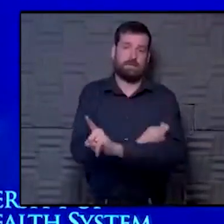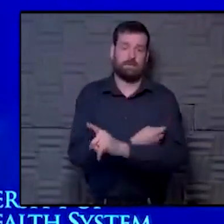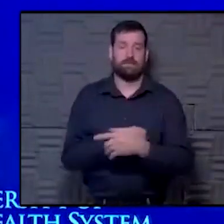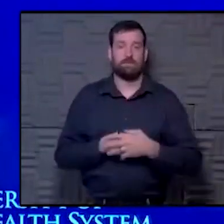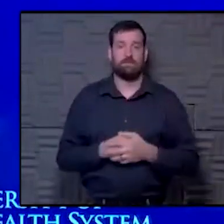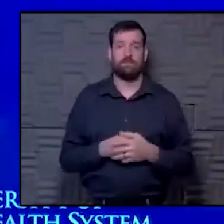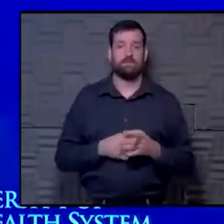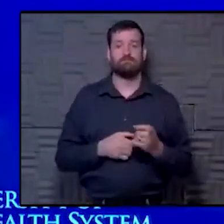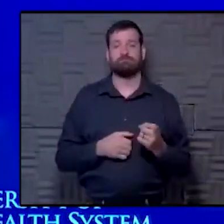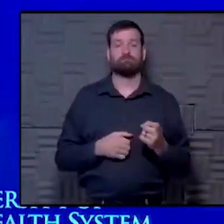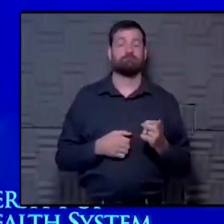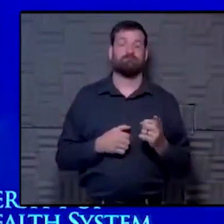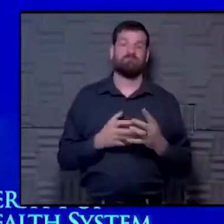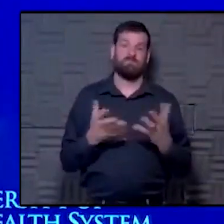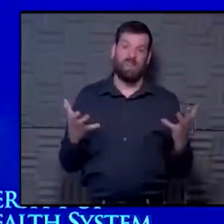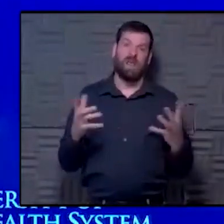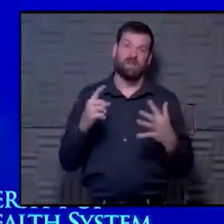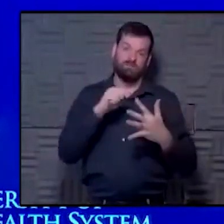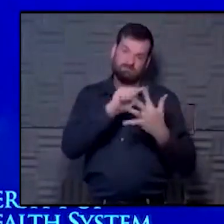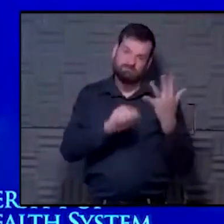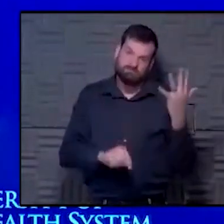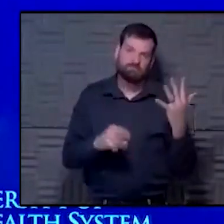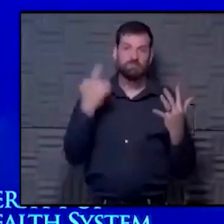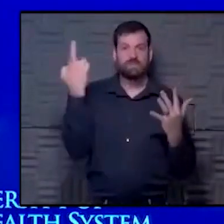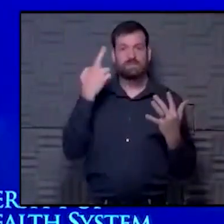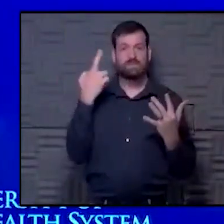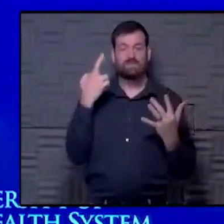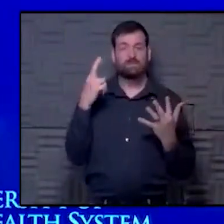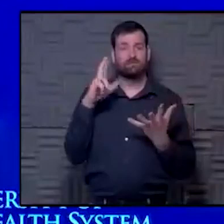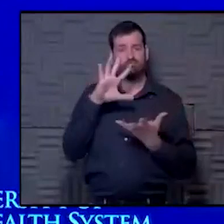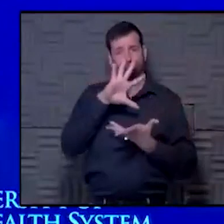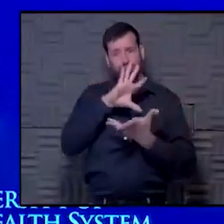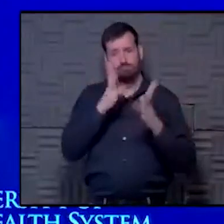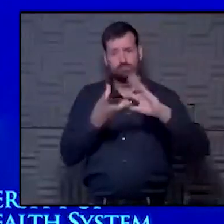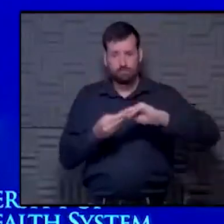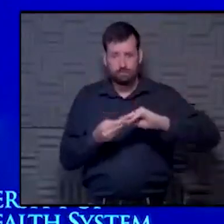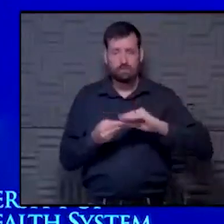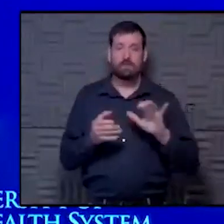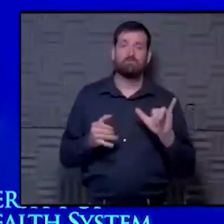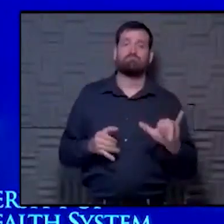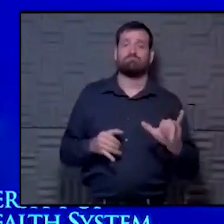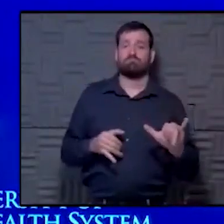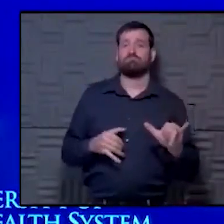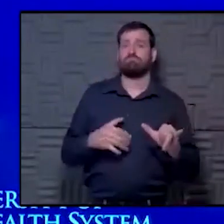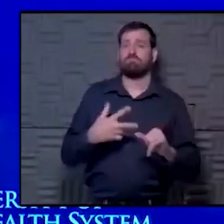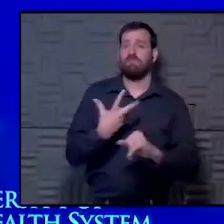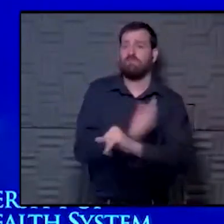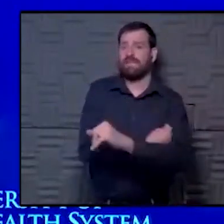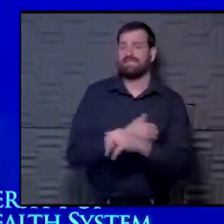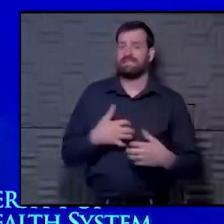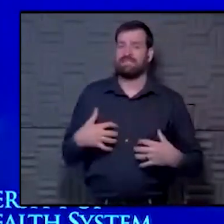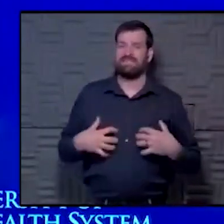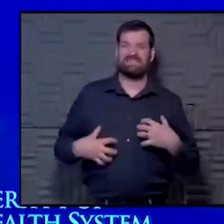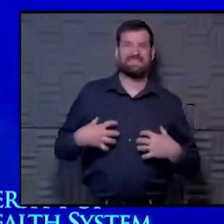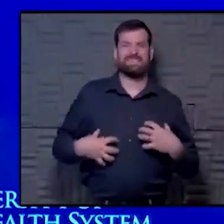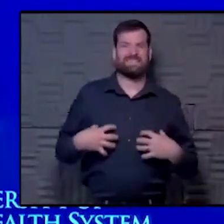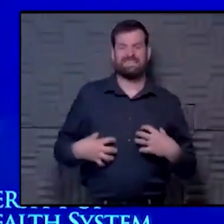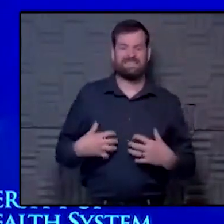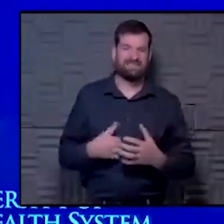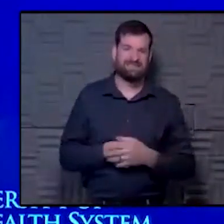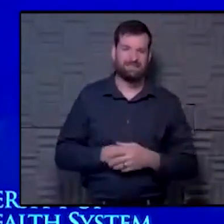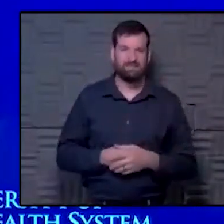And you know, they just had a lot of reasons. And altogether, you'd put them together and you'd say, well, that's vaccine hesitancy. And a good